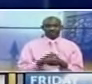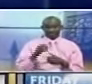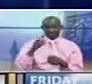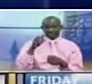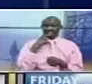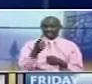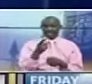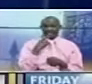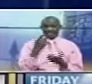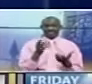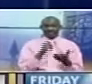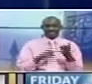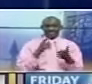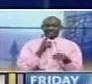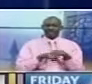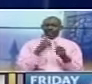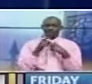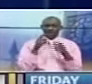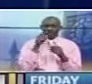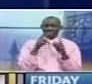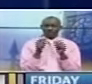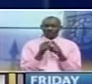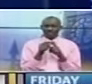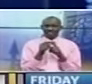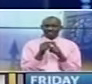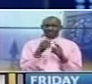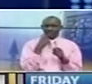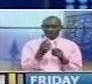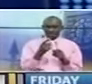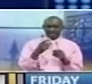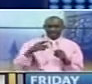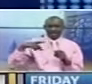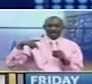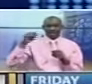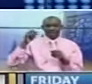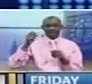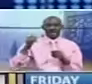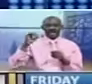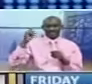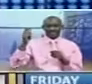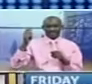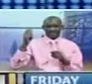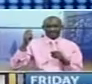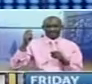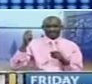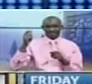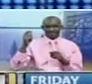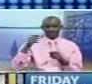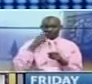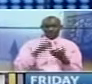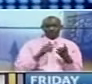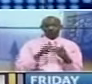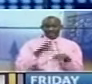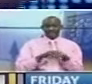not said. So when we talk about this word, Yes. you say plat. That is Plat. RP, received